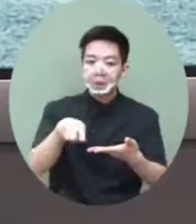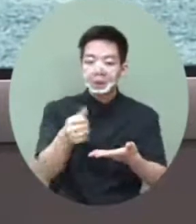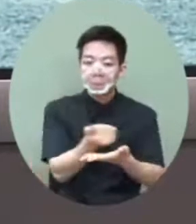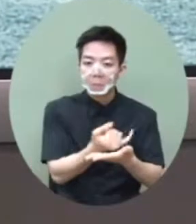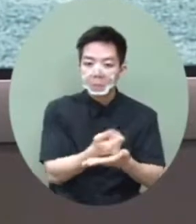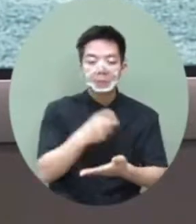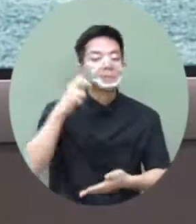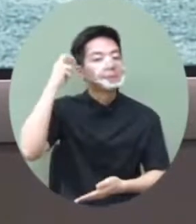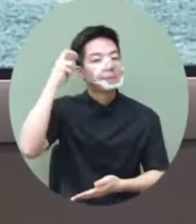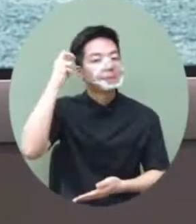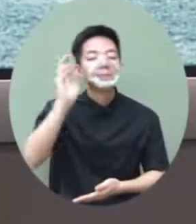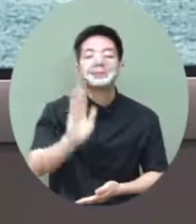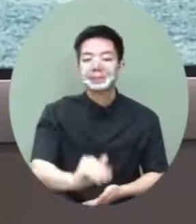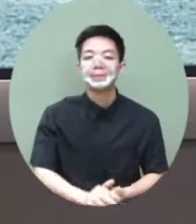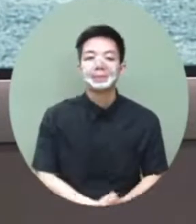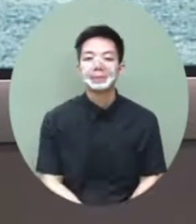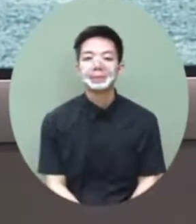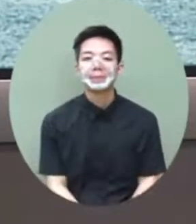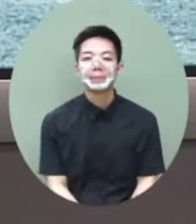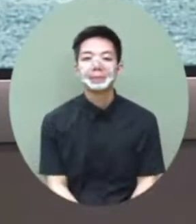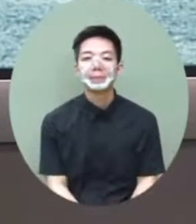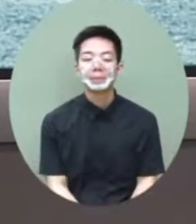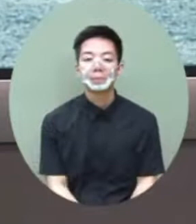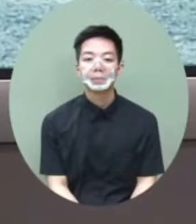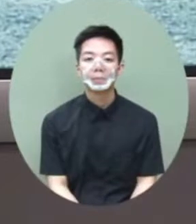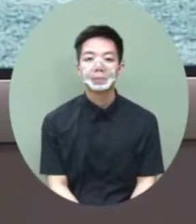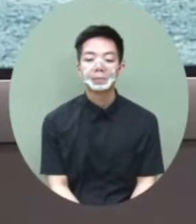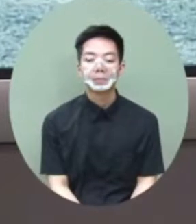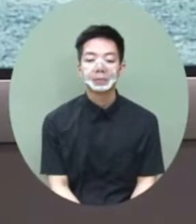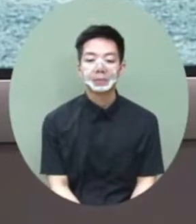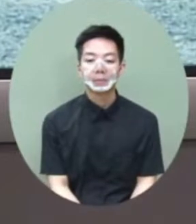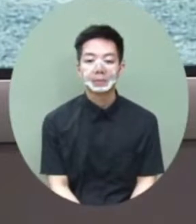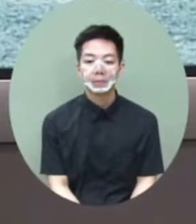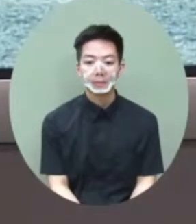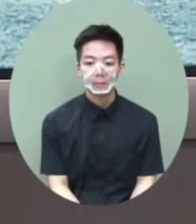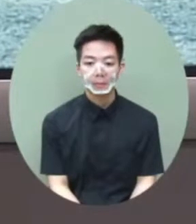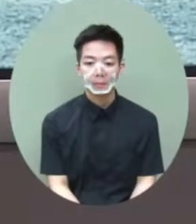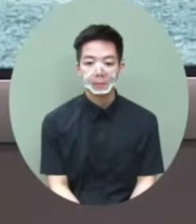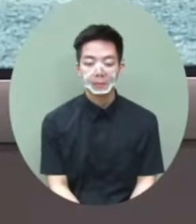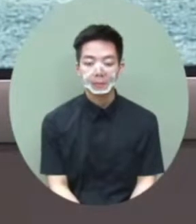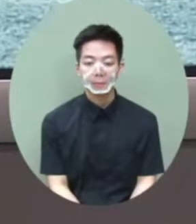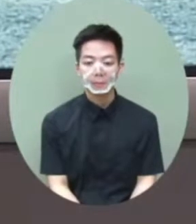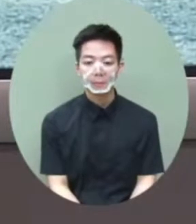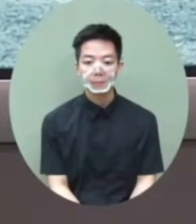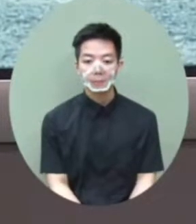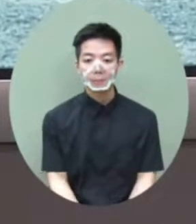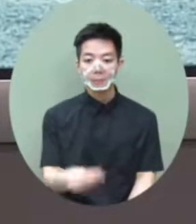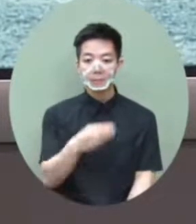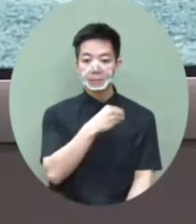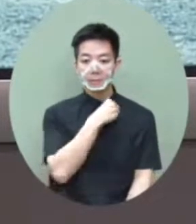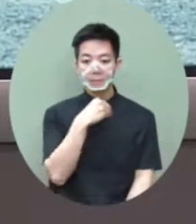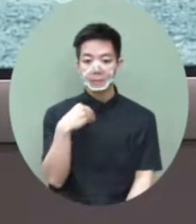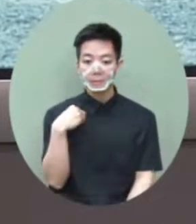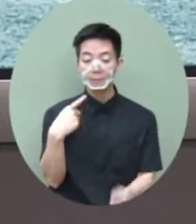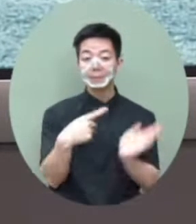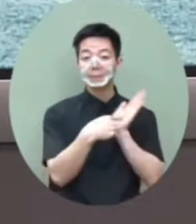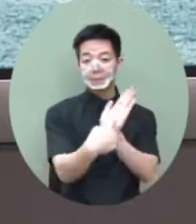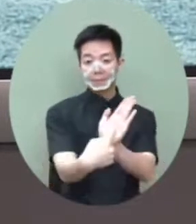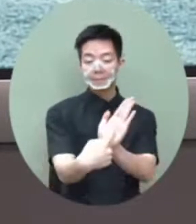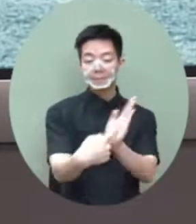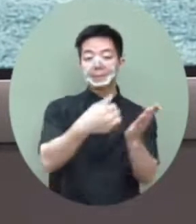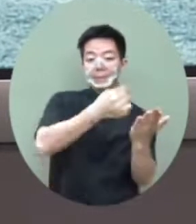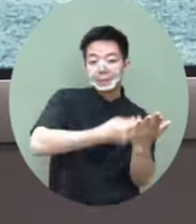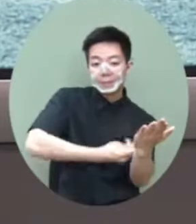be refined as we start this oral medication program, and we also plan